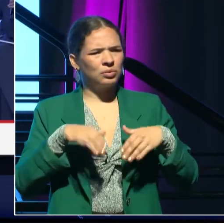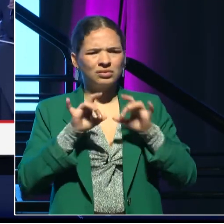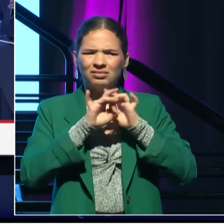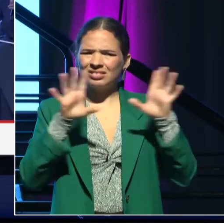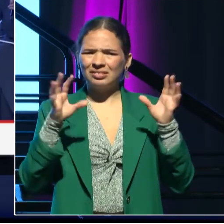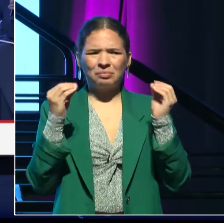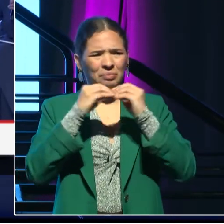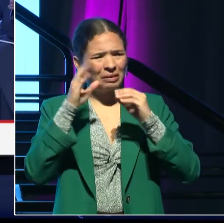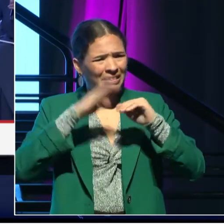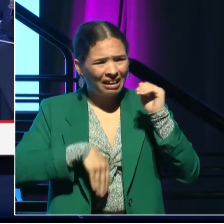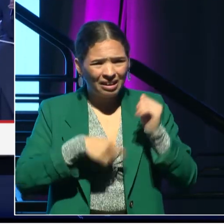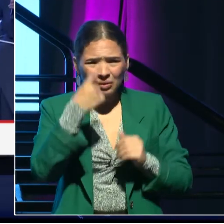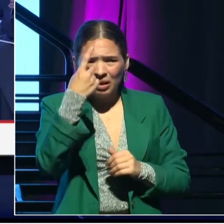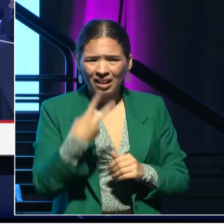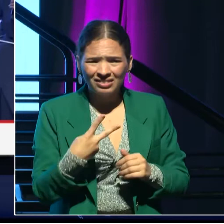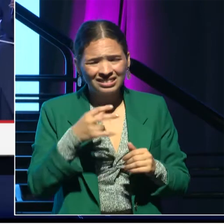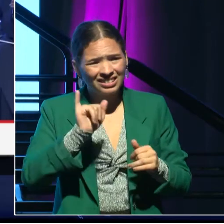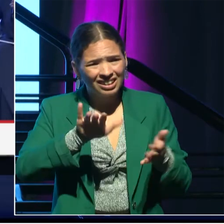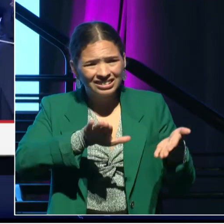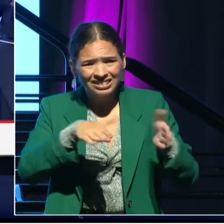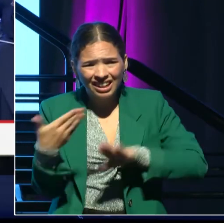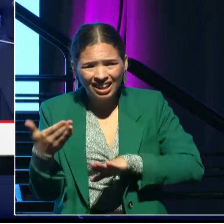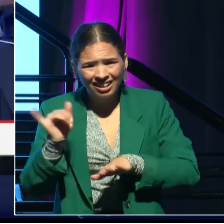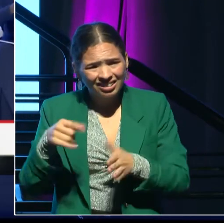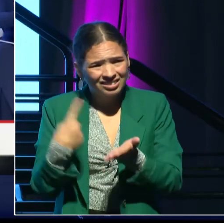are preventable.